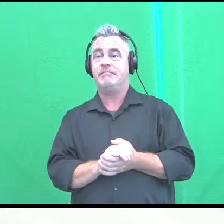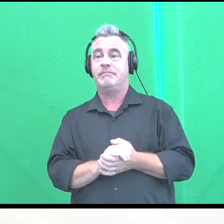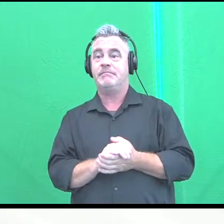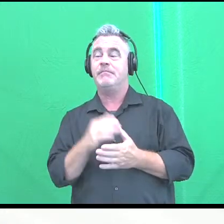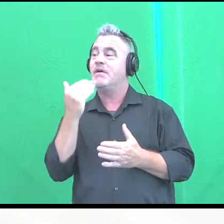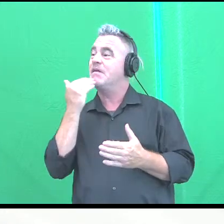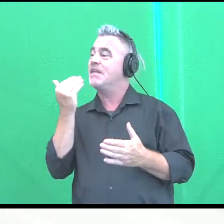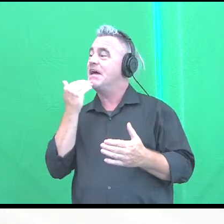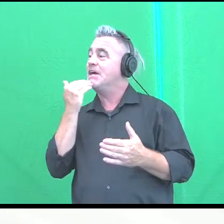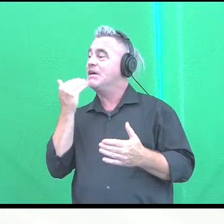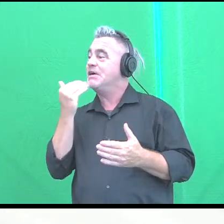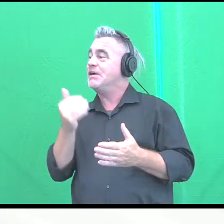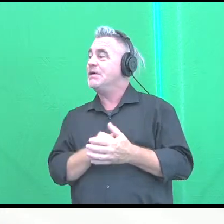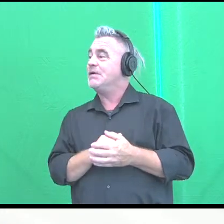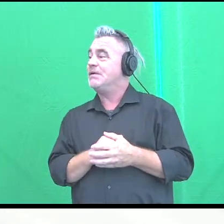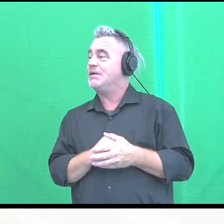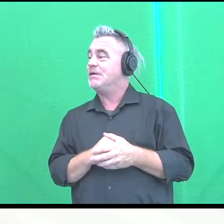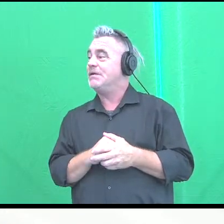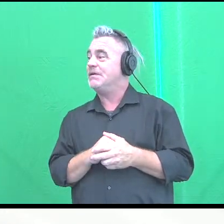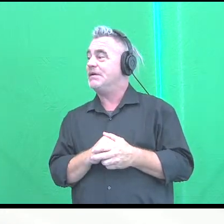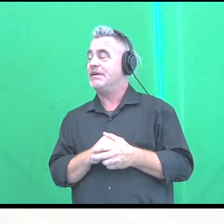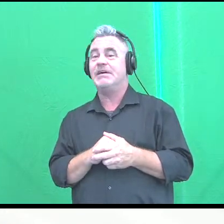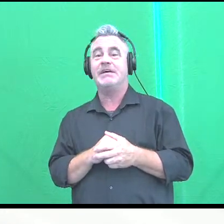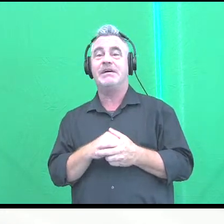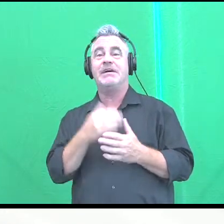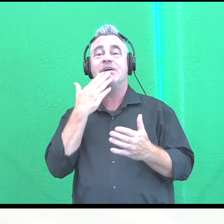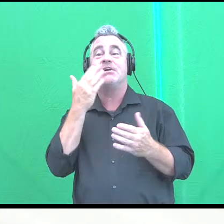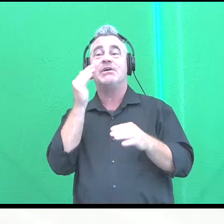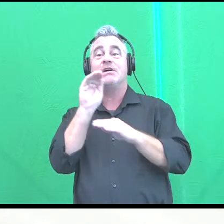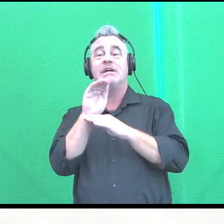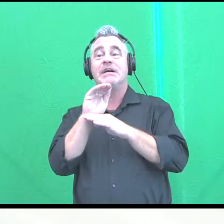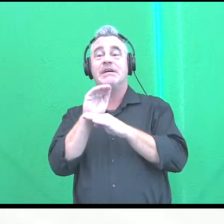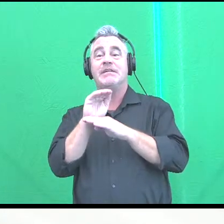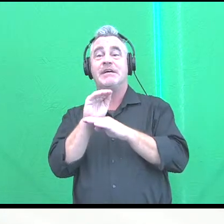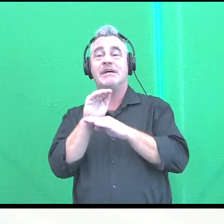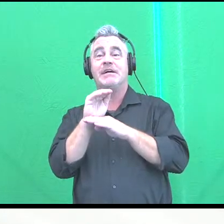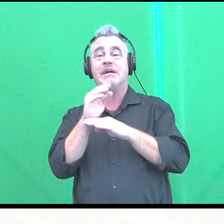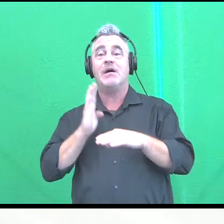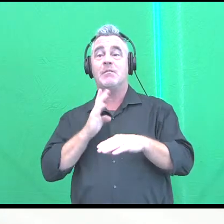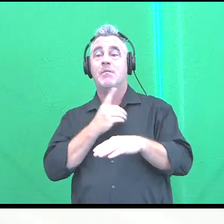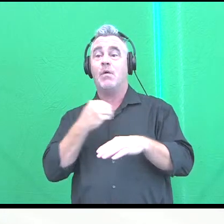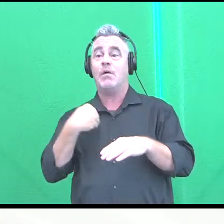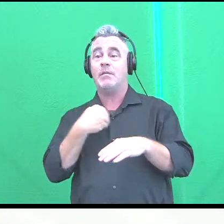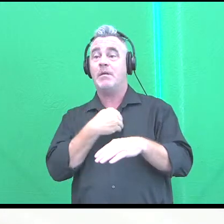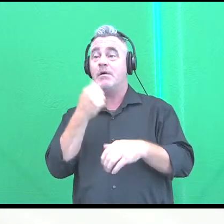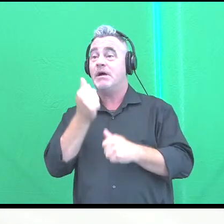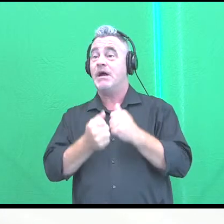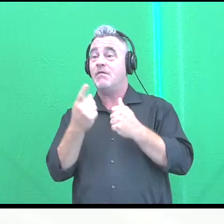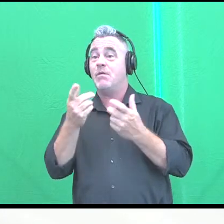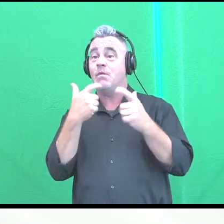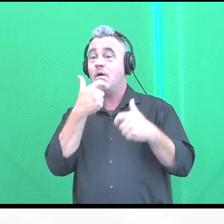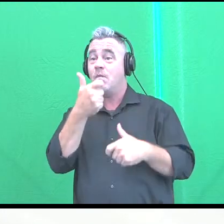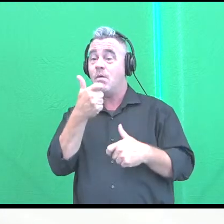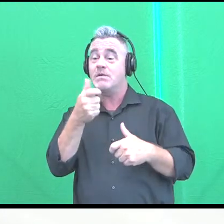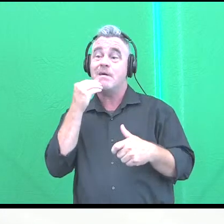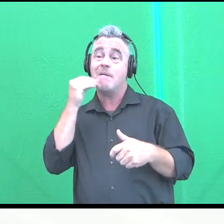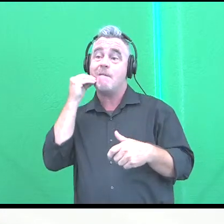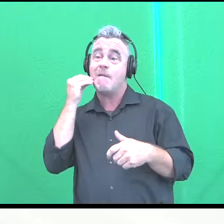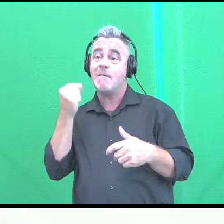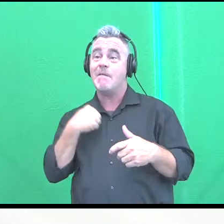Thank you. Good evening, board members and everybody watching at home.